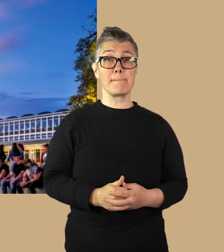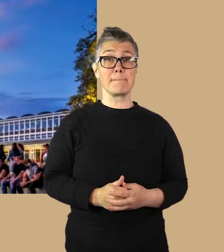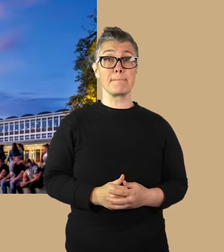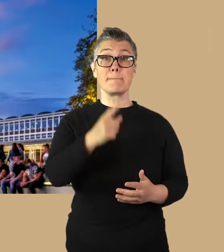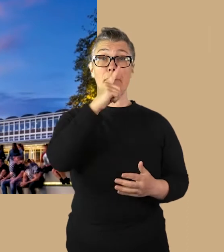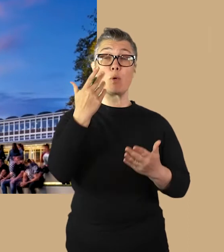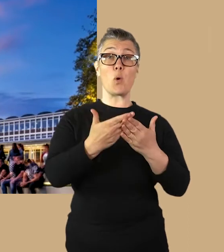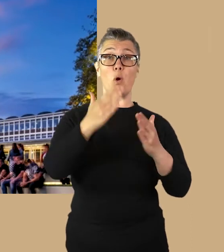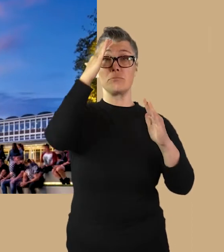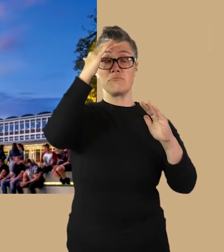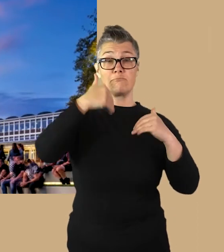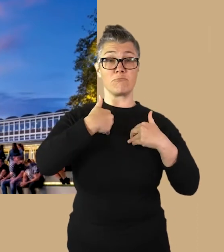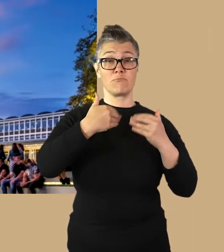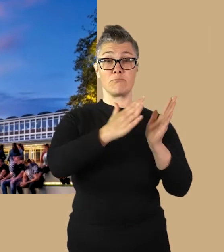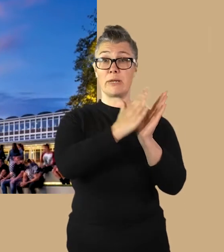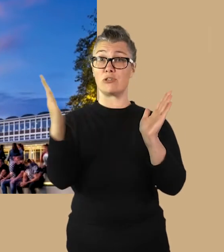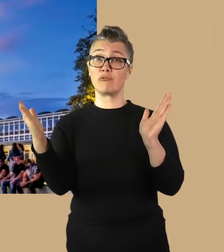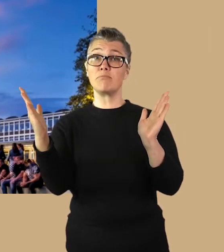people on the autism spectrum